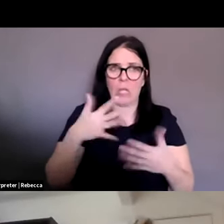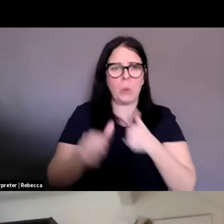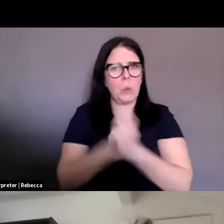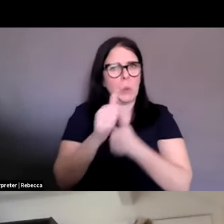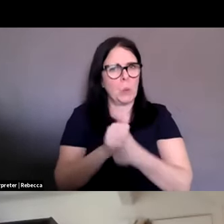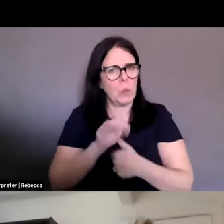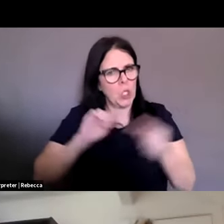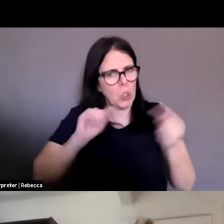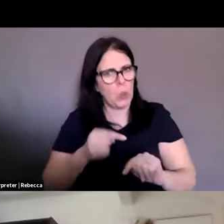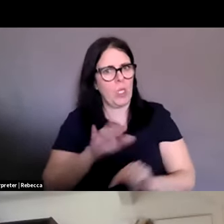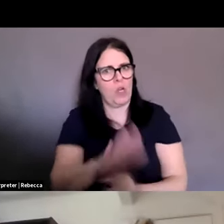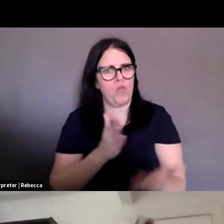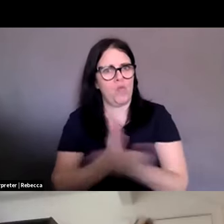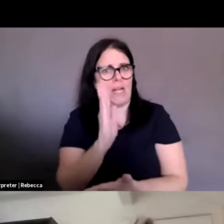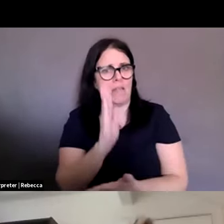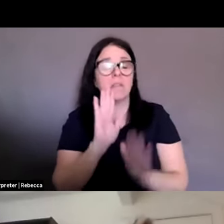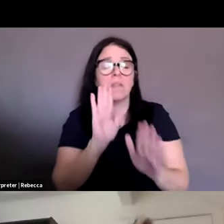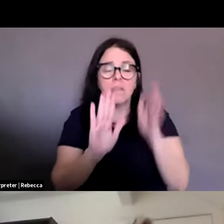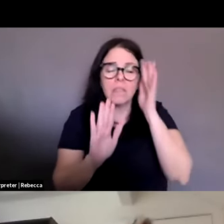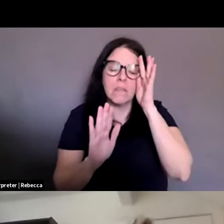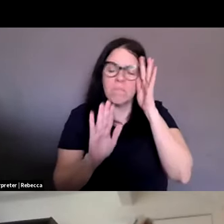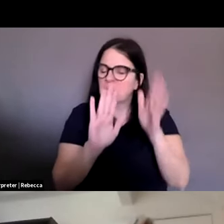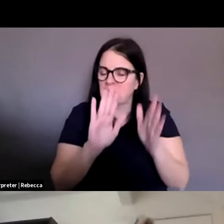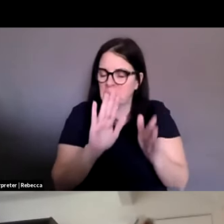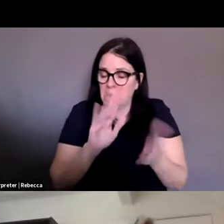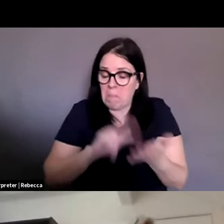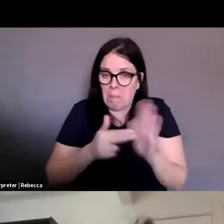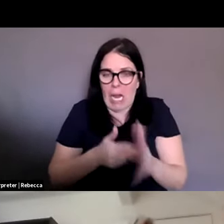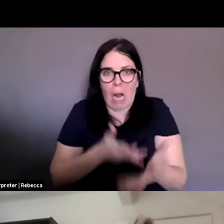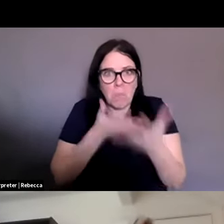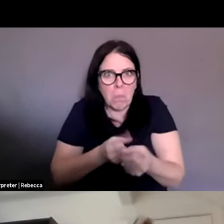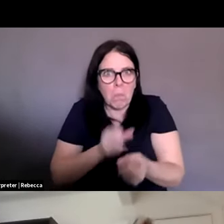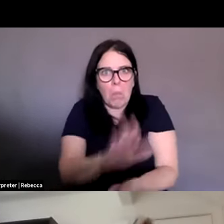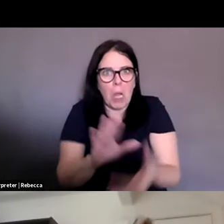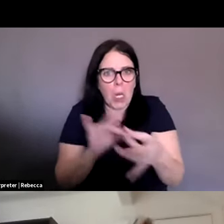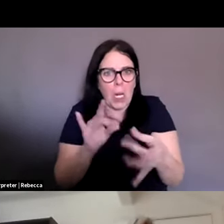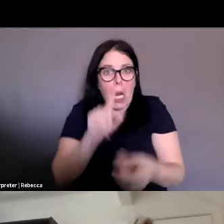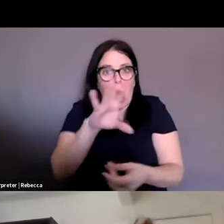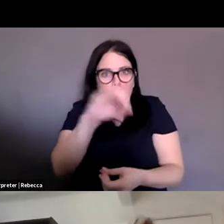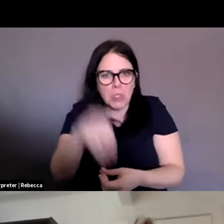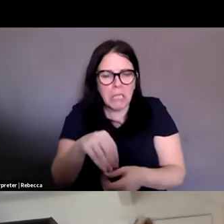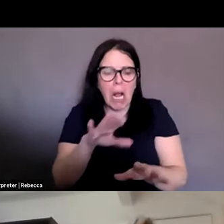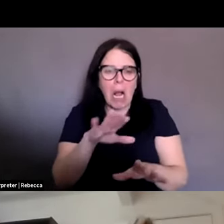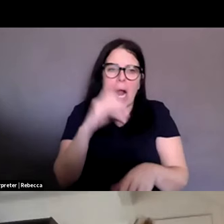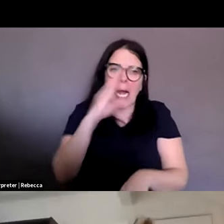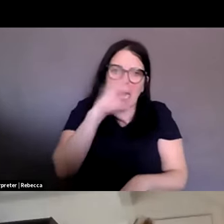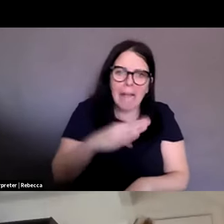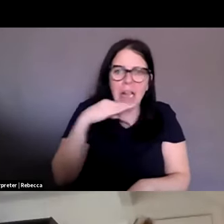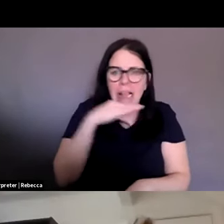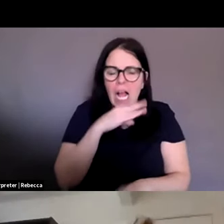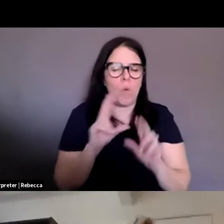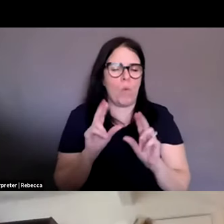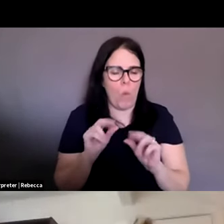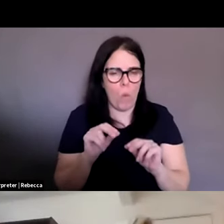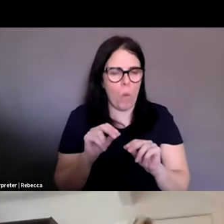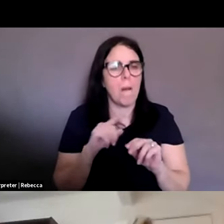So I think I'm not saying that we should always believe what they say and that they never lie, but I don't think